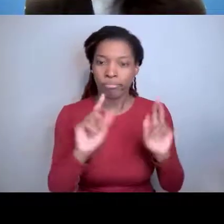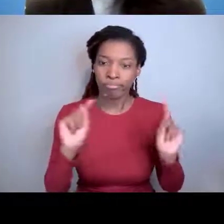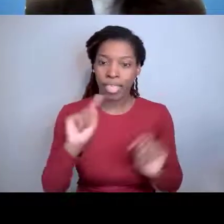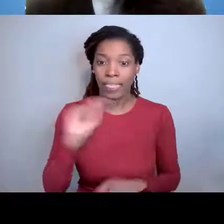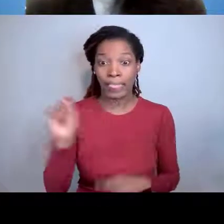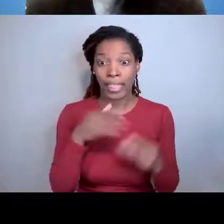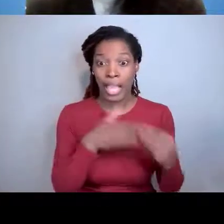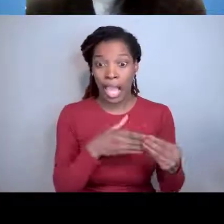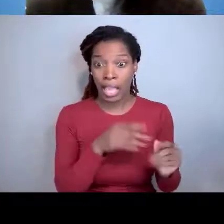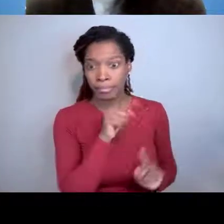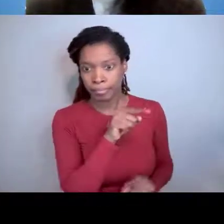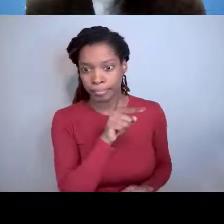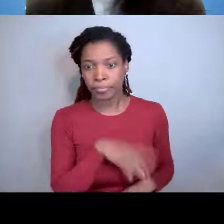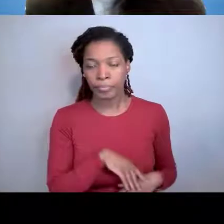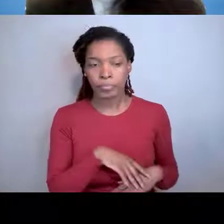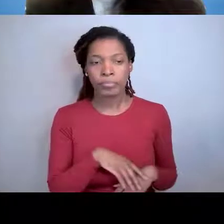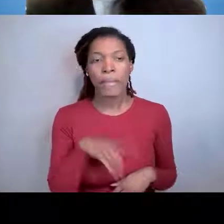used by